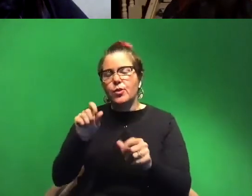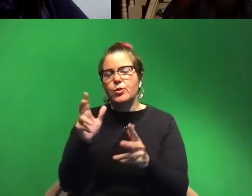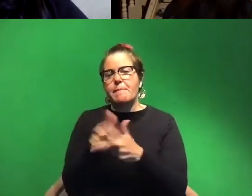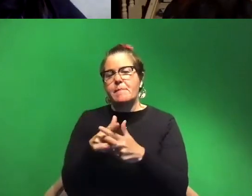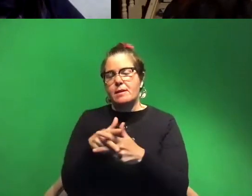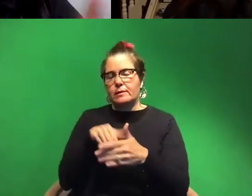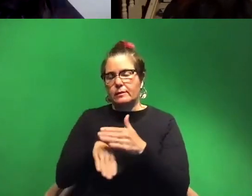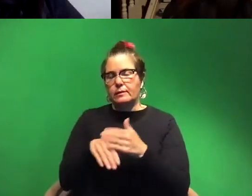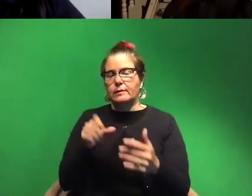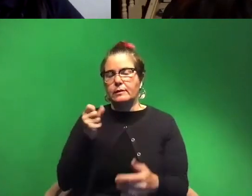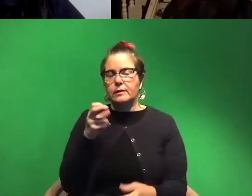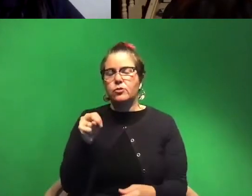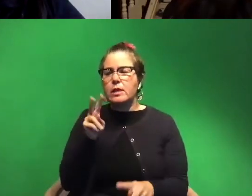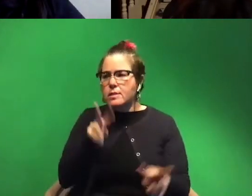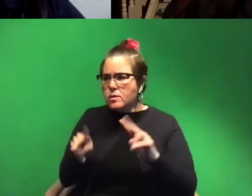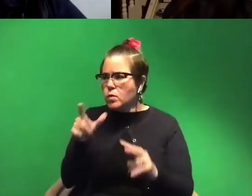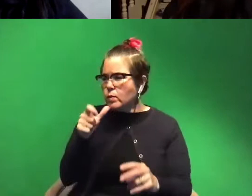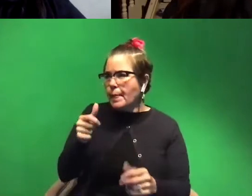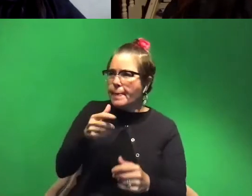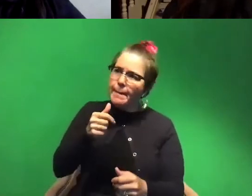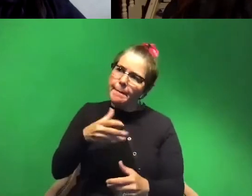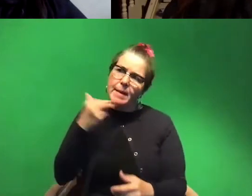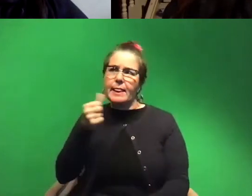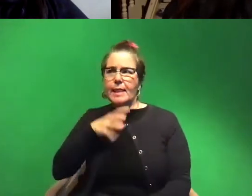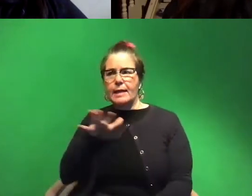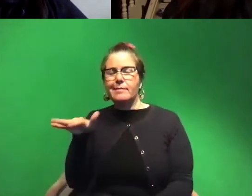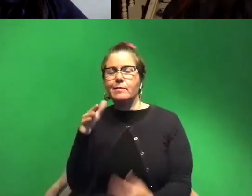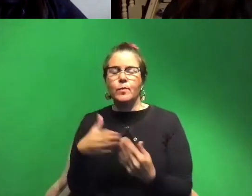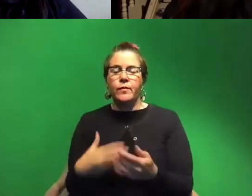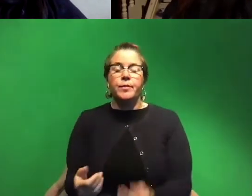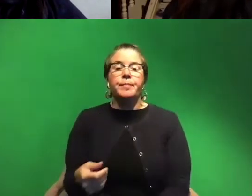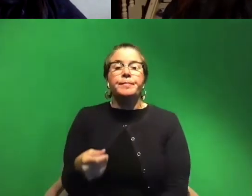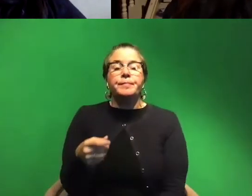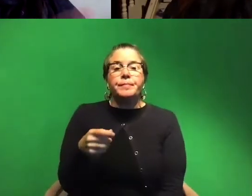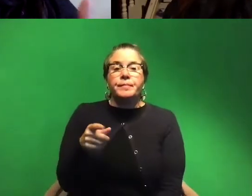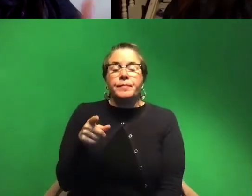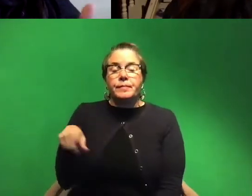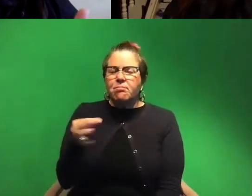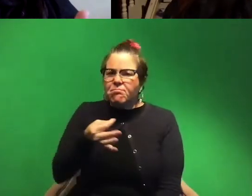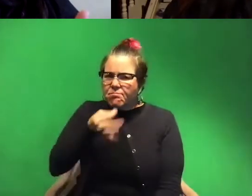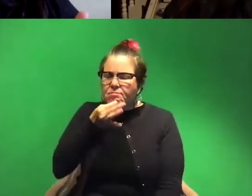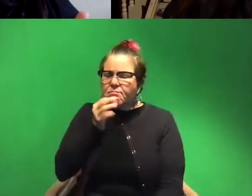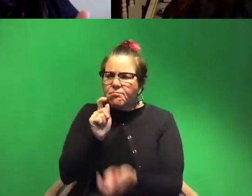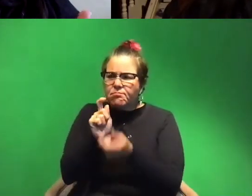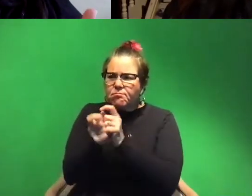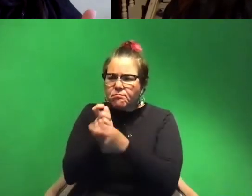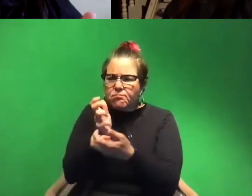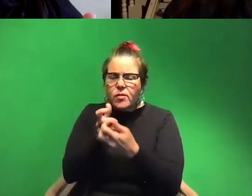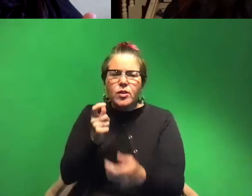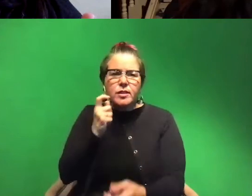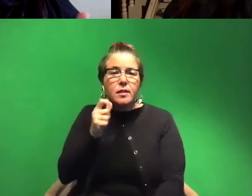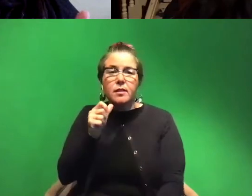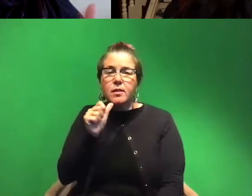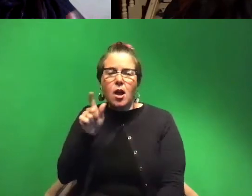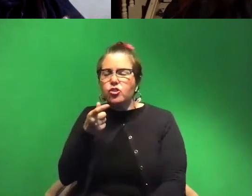know, they're trying to scope out who's the best lady out there, what have you. And they are so good at being able to adapt their skin. They don't just adapt to their